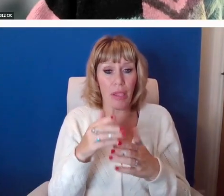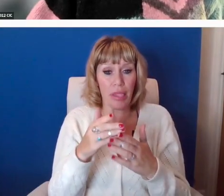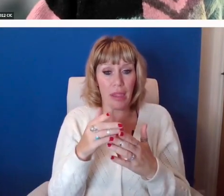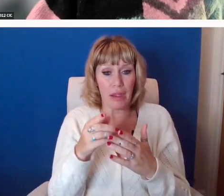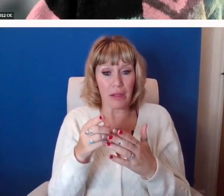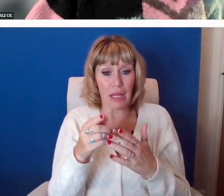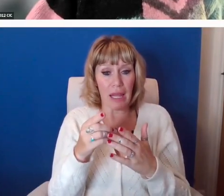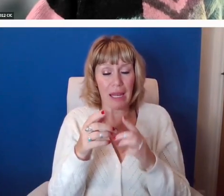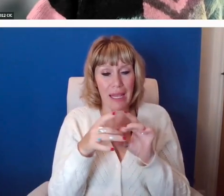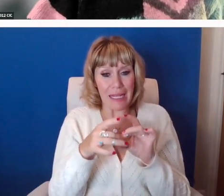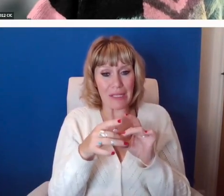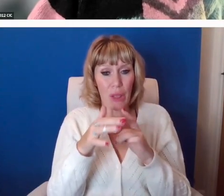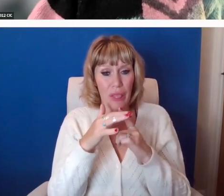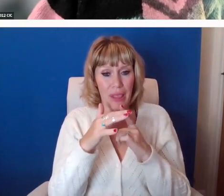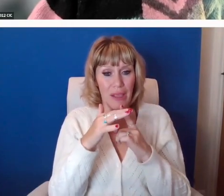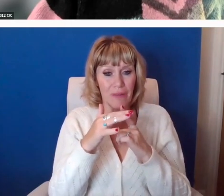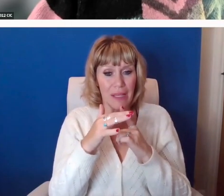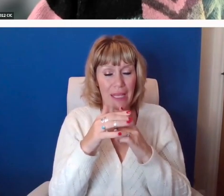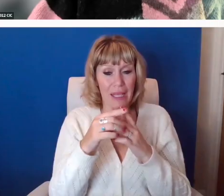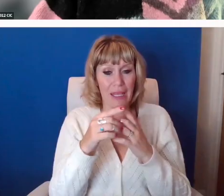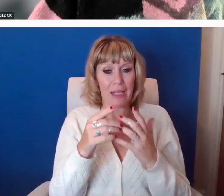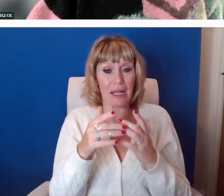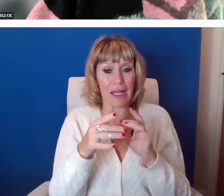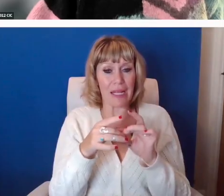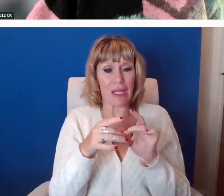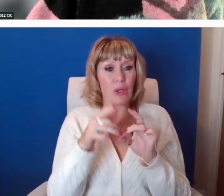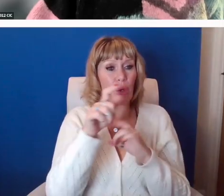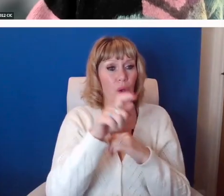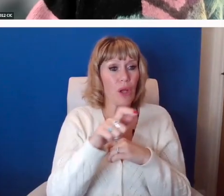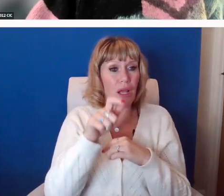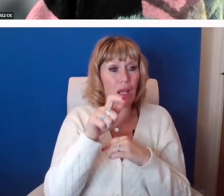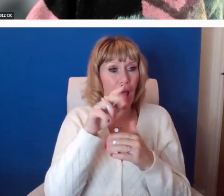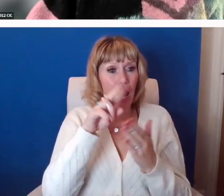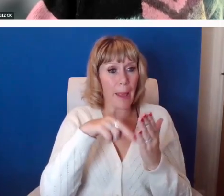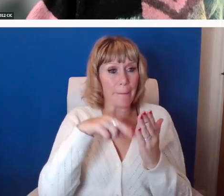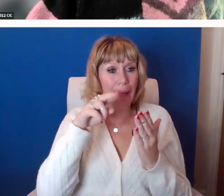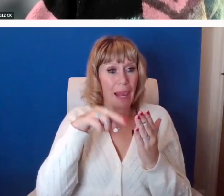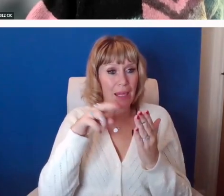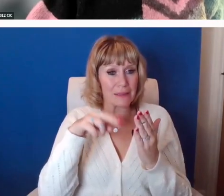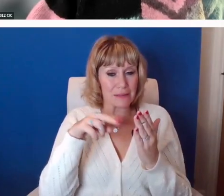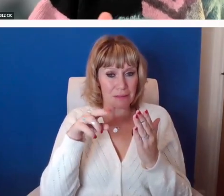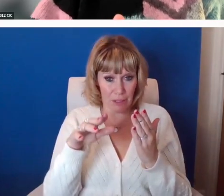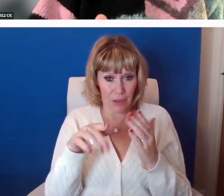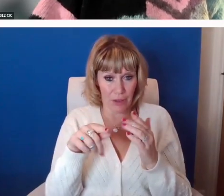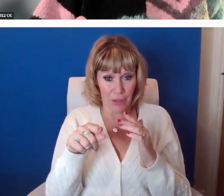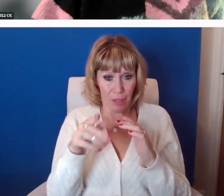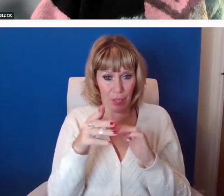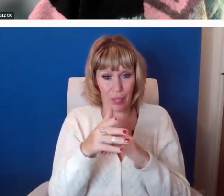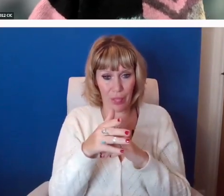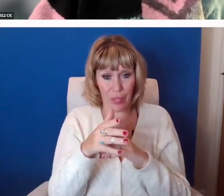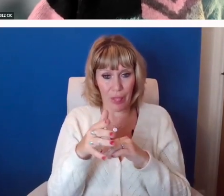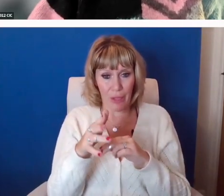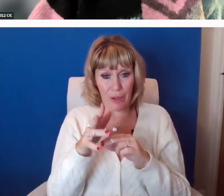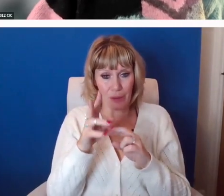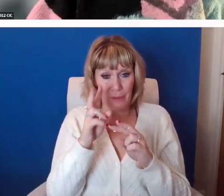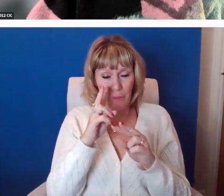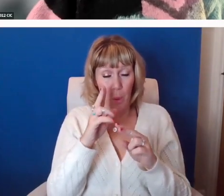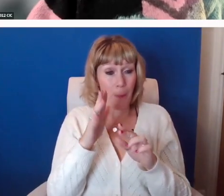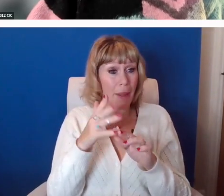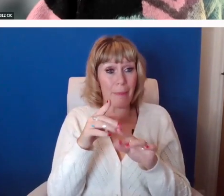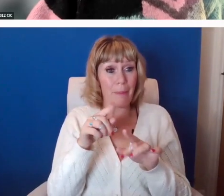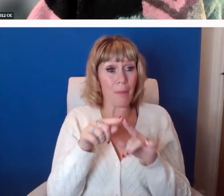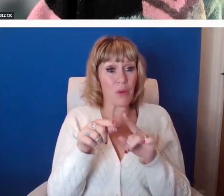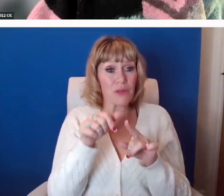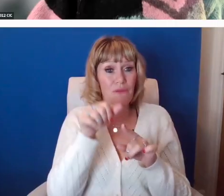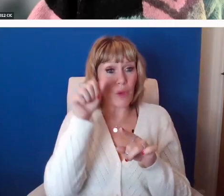about disability art, which is around colour palettes. The Western, some of you, or most of you probably know better than I do, but